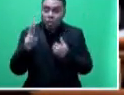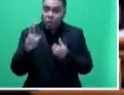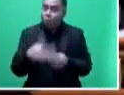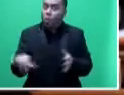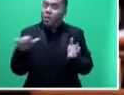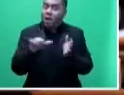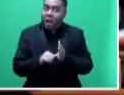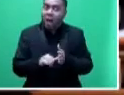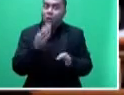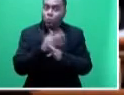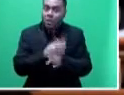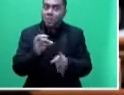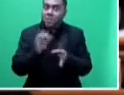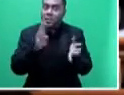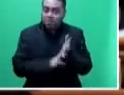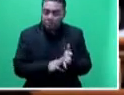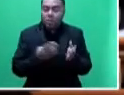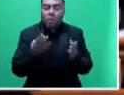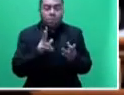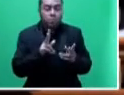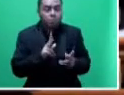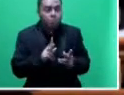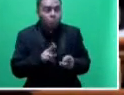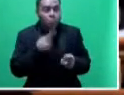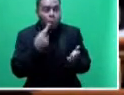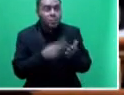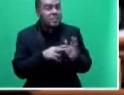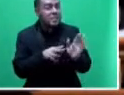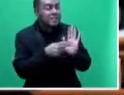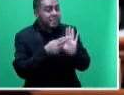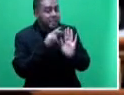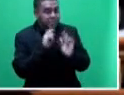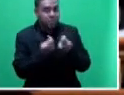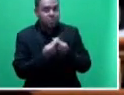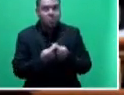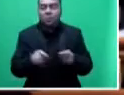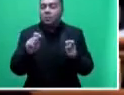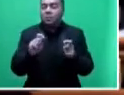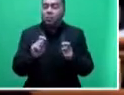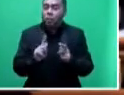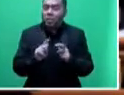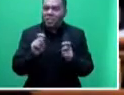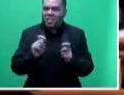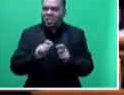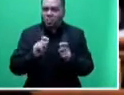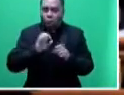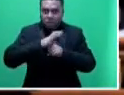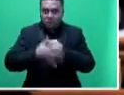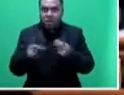hard-working Prime Minister and our response teams were protecting Fijians from COVID-19 and Tropical Cyclone Harold, many on the other